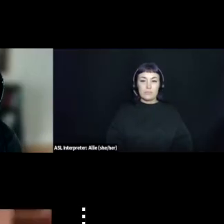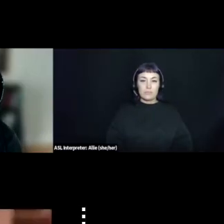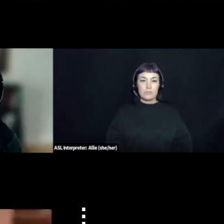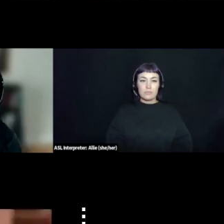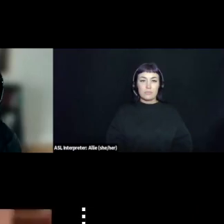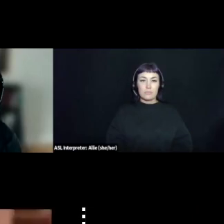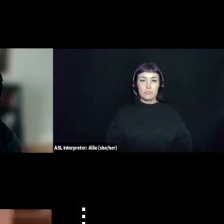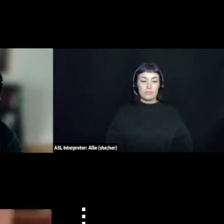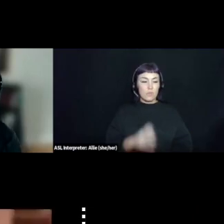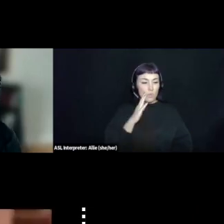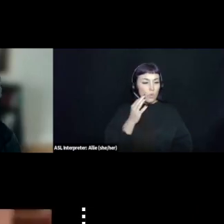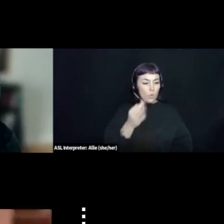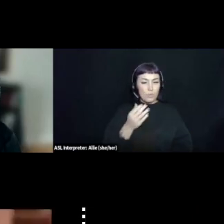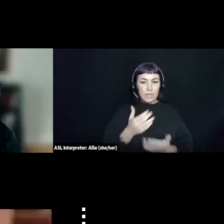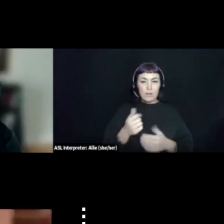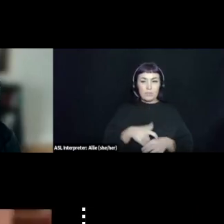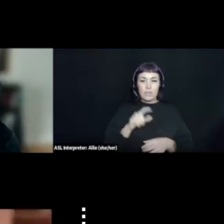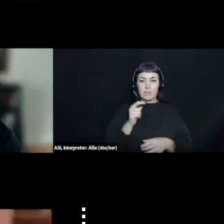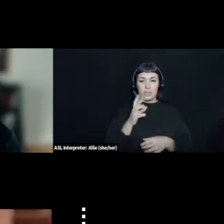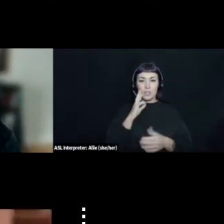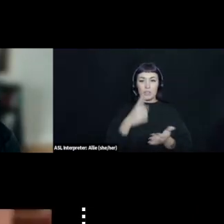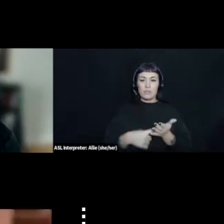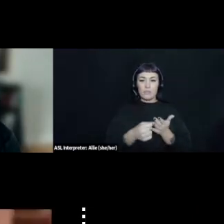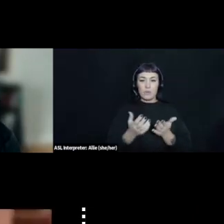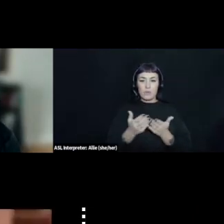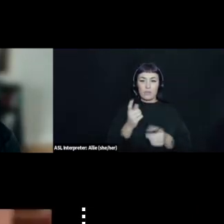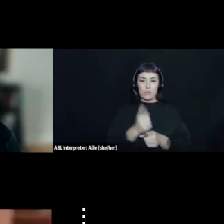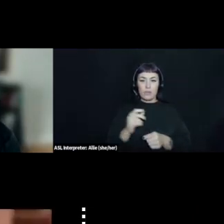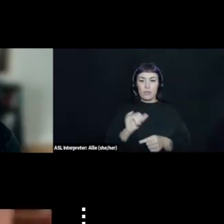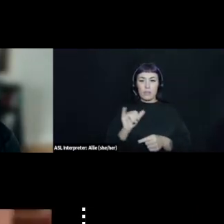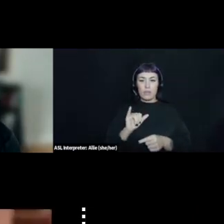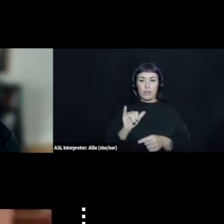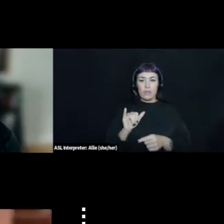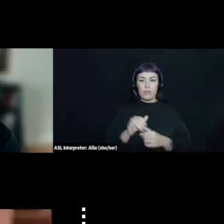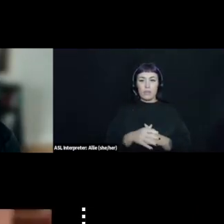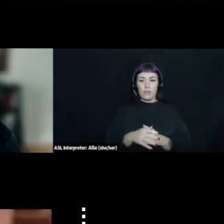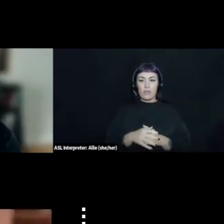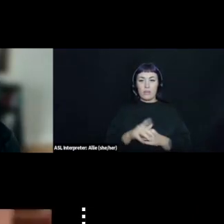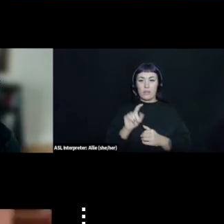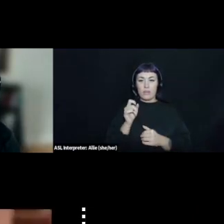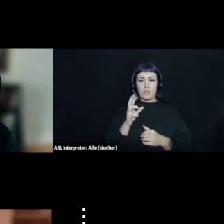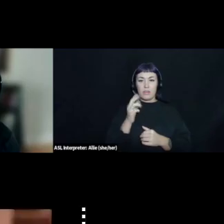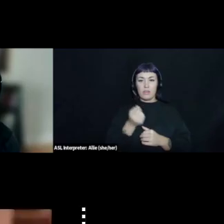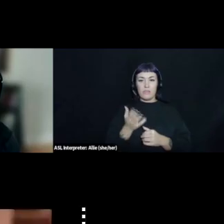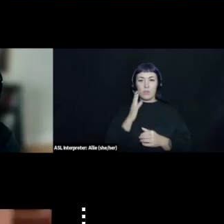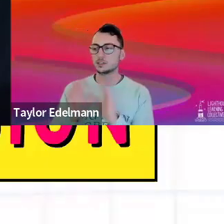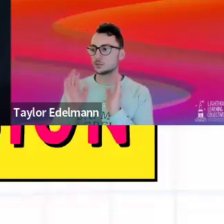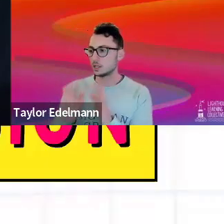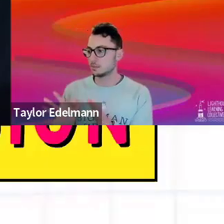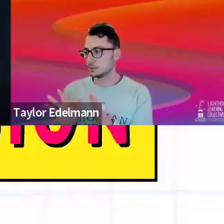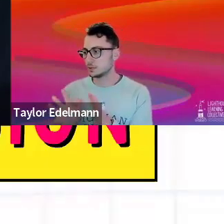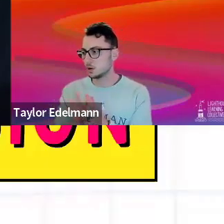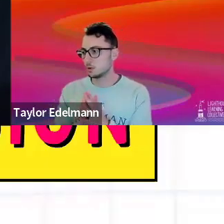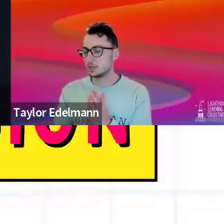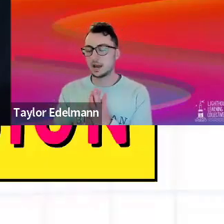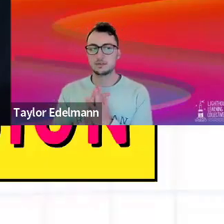we're about to be out of time. Taylor, you needed to go over a couple of things, right? Like plug Yona's thing. Yeah, just a few housekeeping things. Just